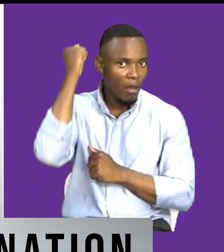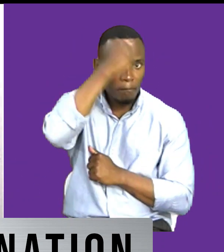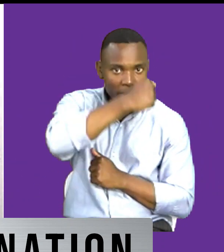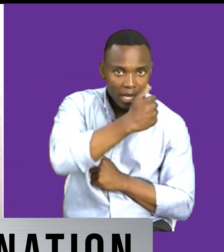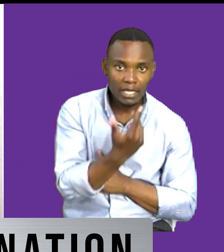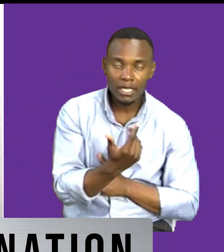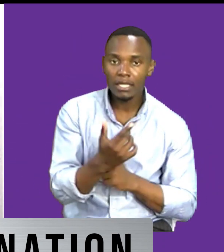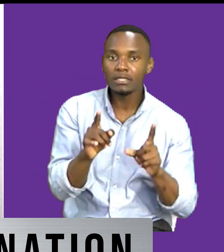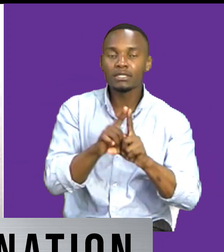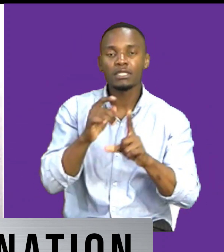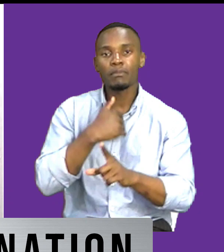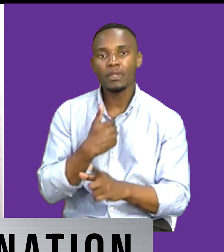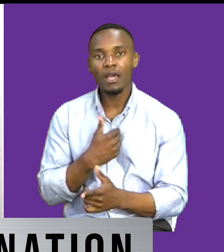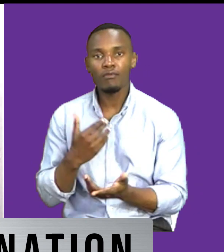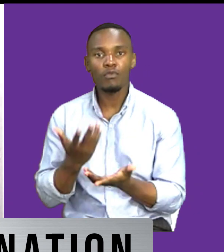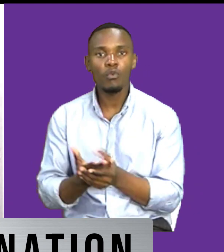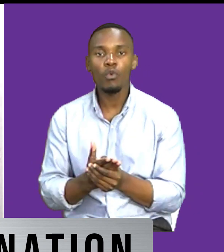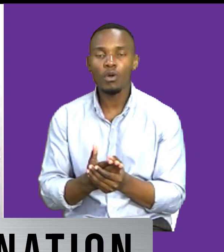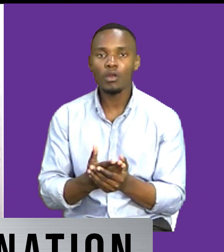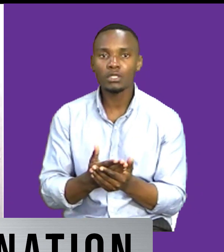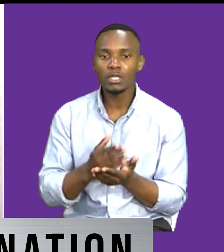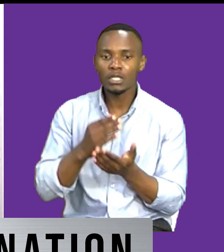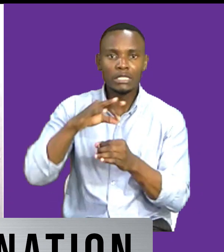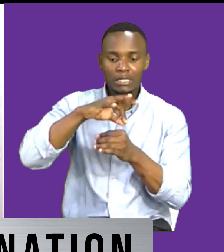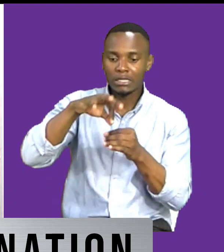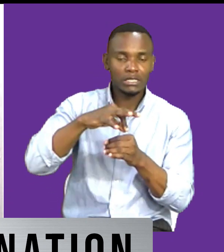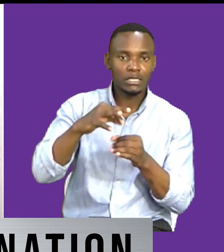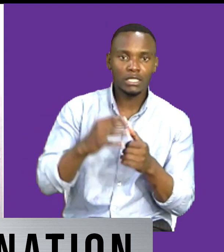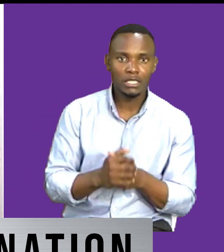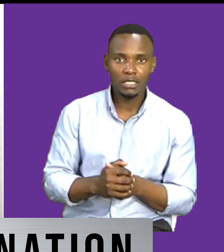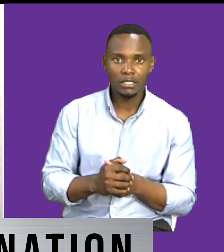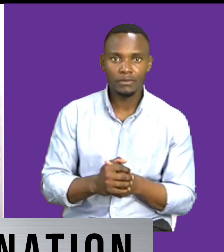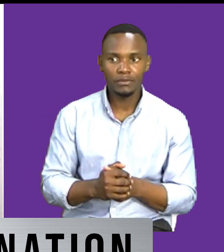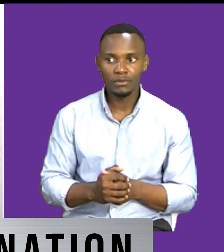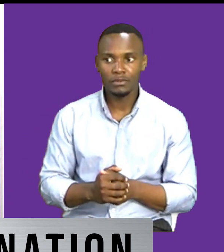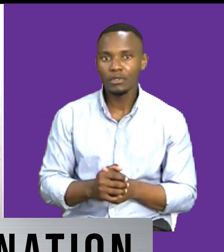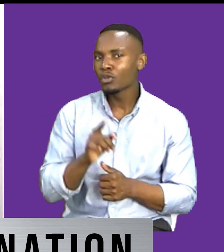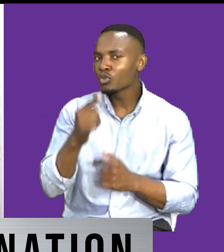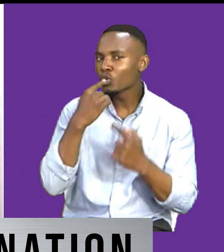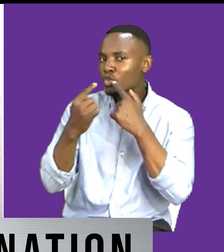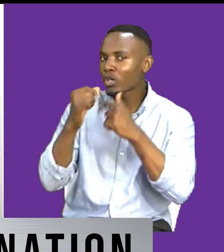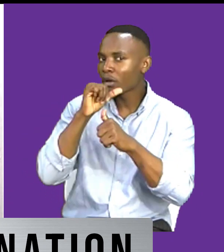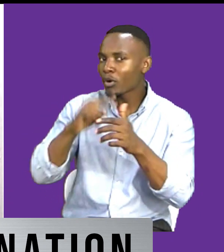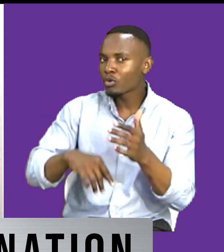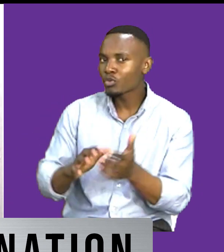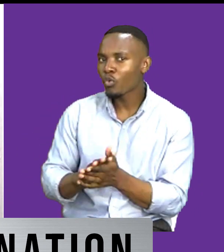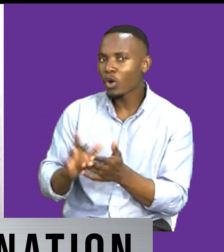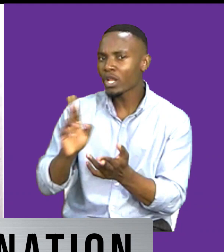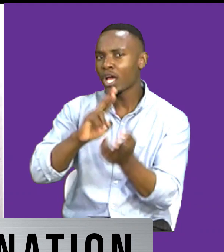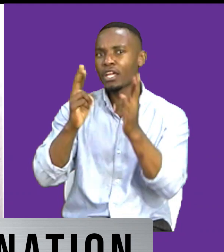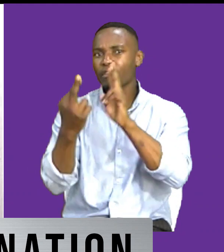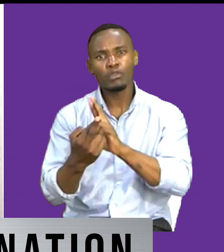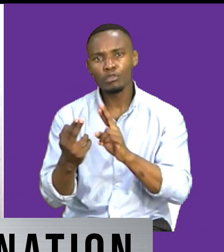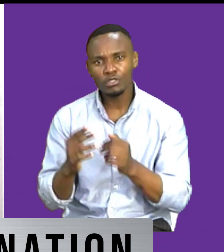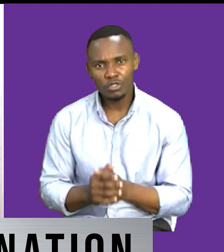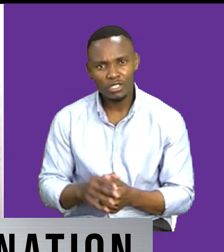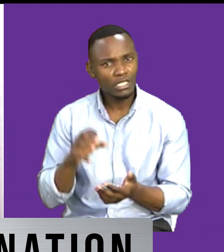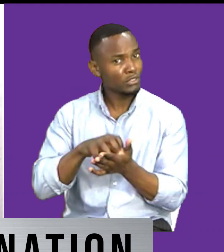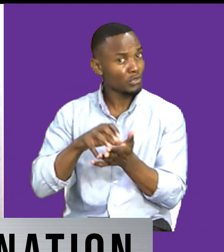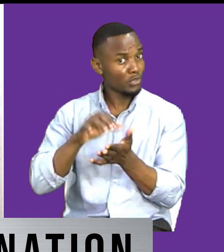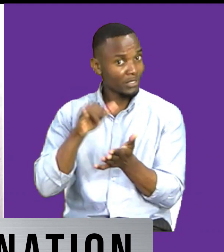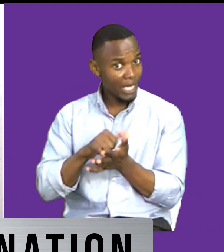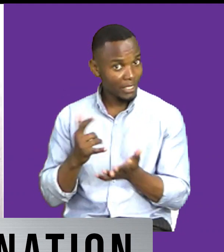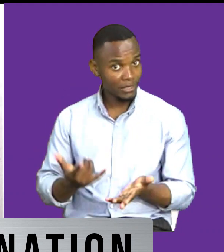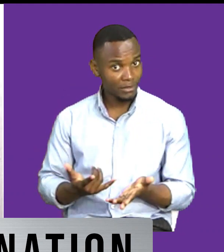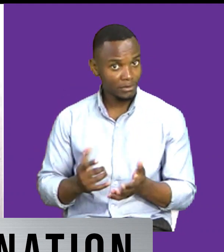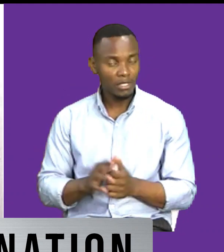a timetable for people to be in the streets. Wait a minute, you seem to be talking about a revolution here. Kwani tumefika hapo? It doesn't have